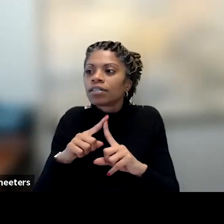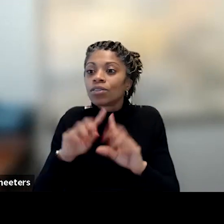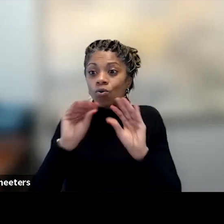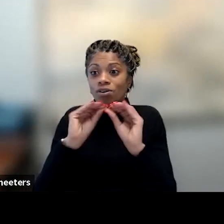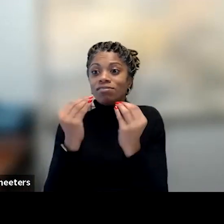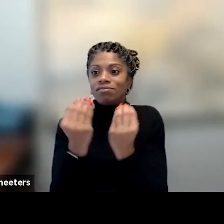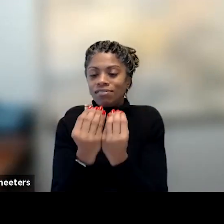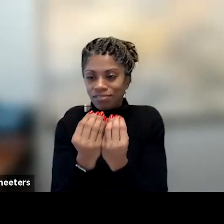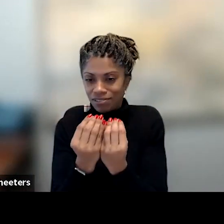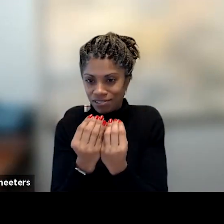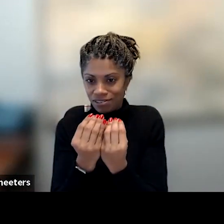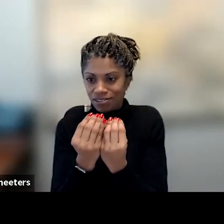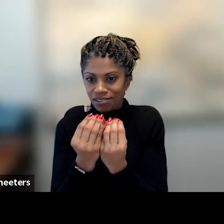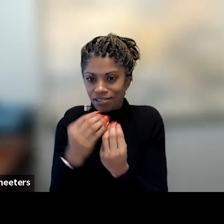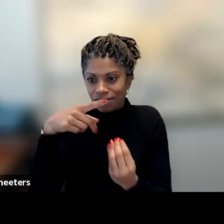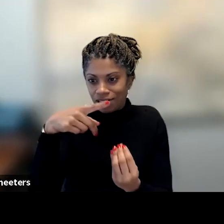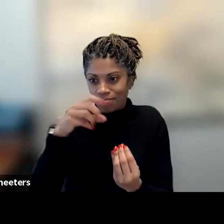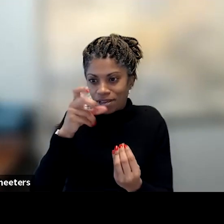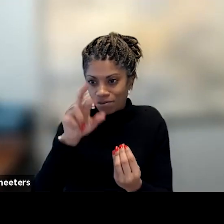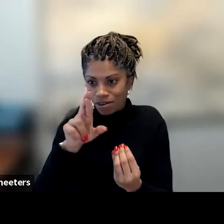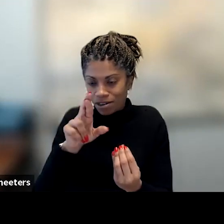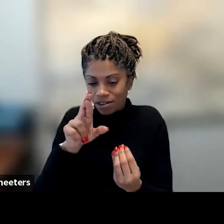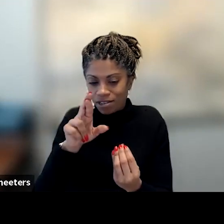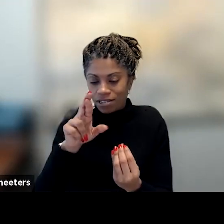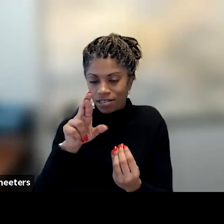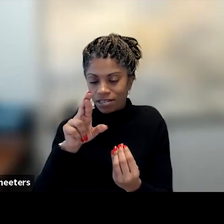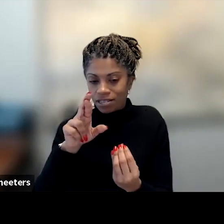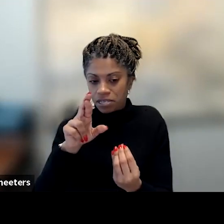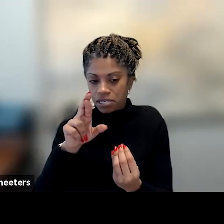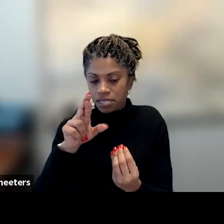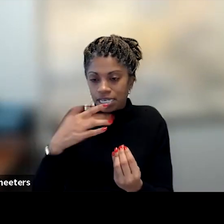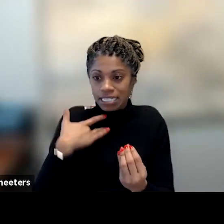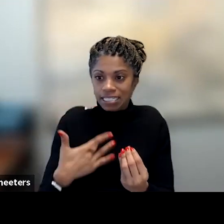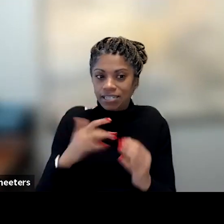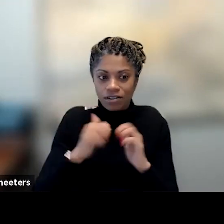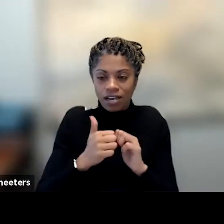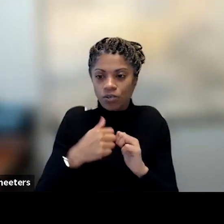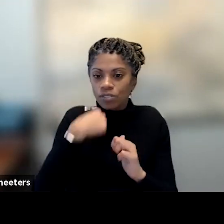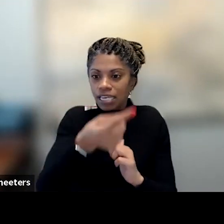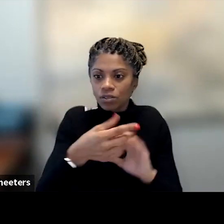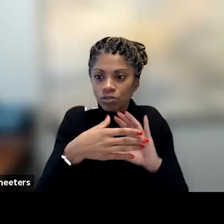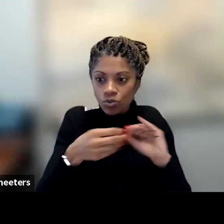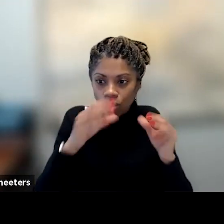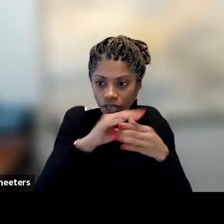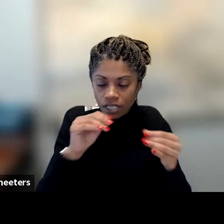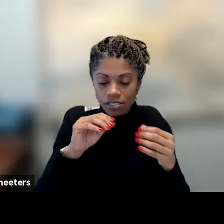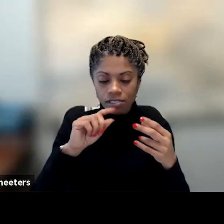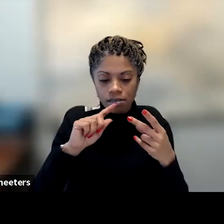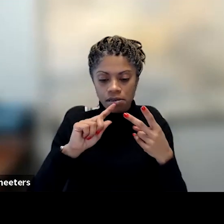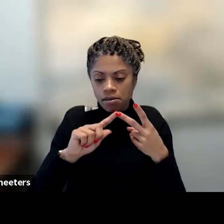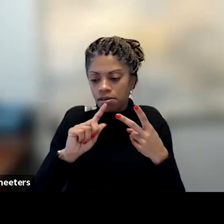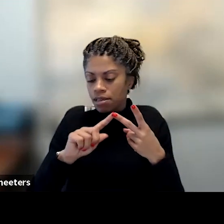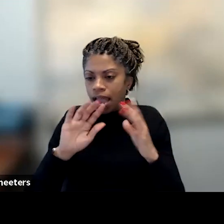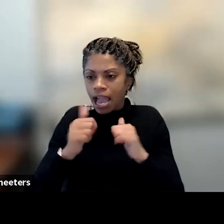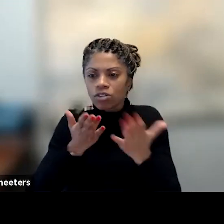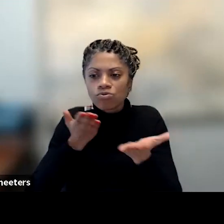organization based on the words you use and how you tell stories and how you hold space for narrative and how proximate you get to the issues that you serve.